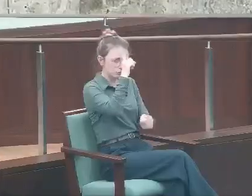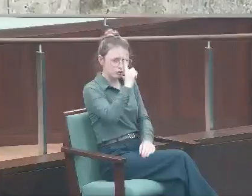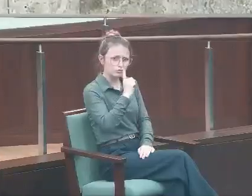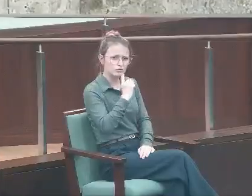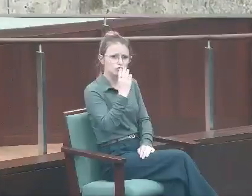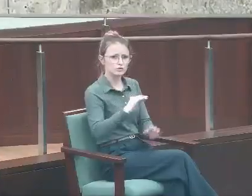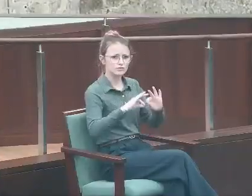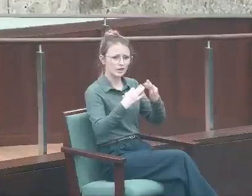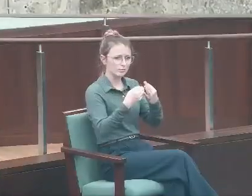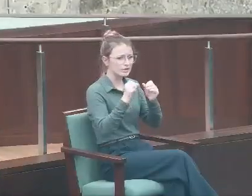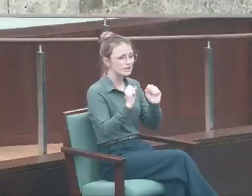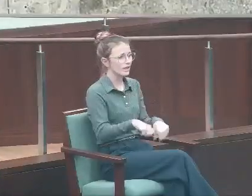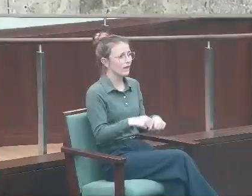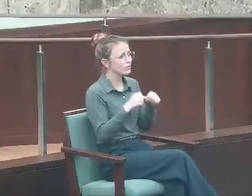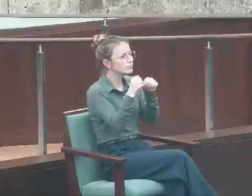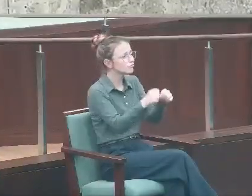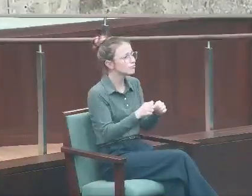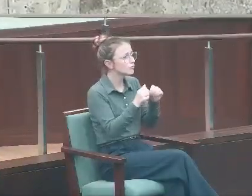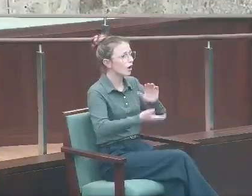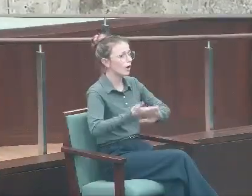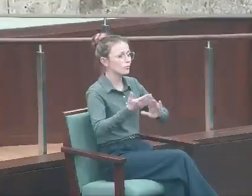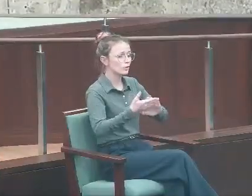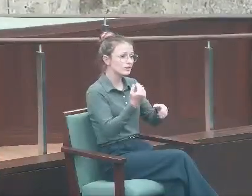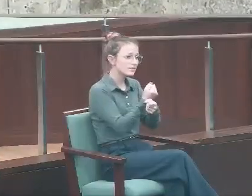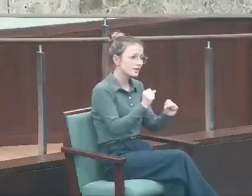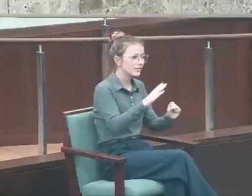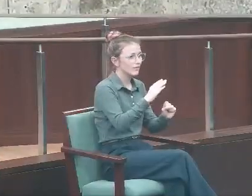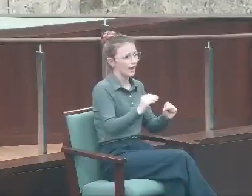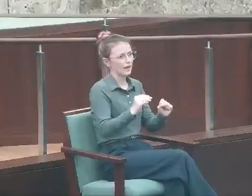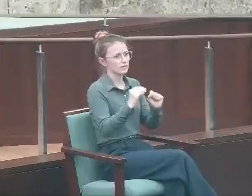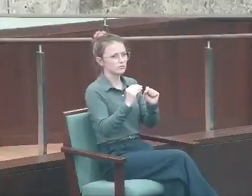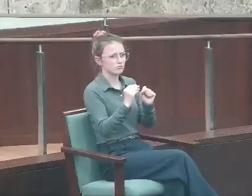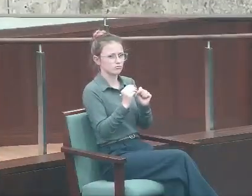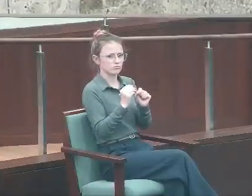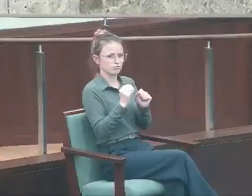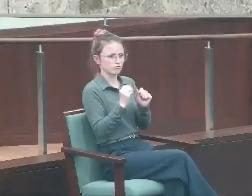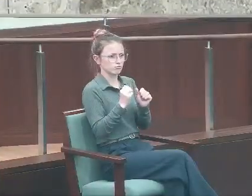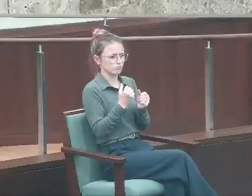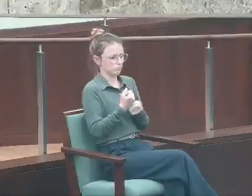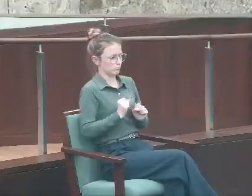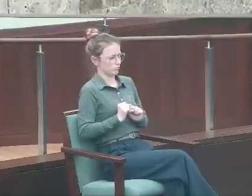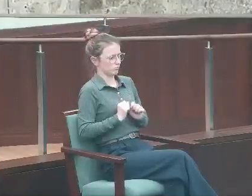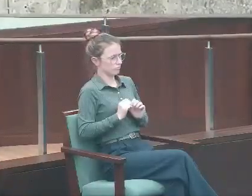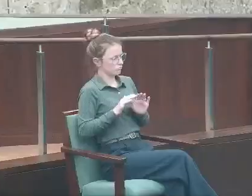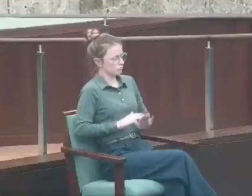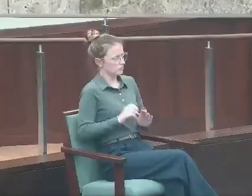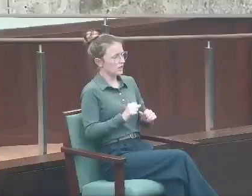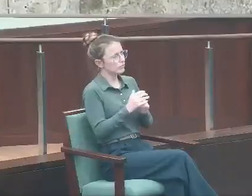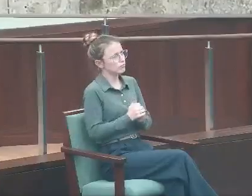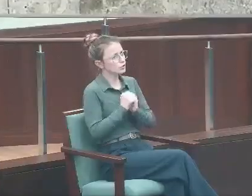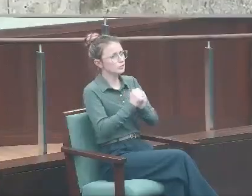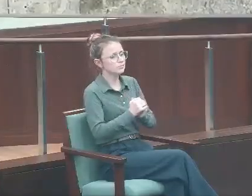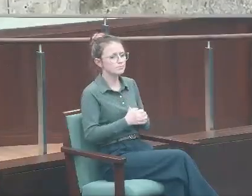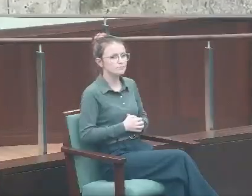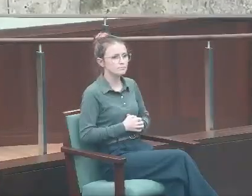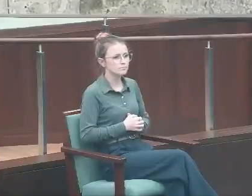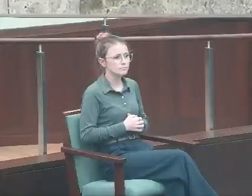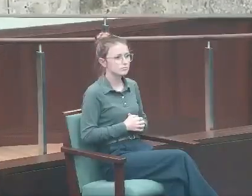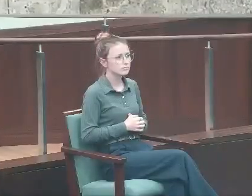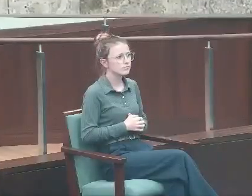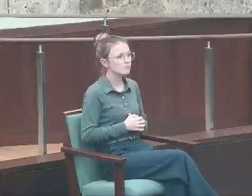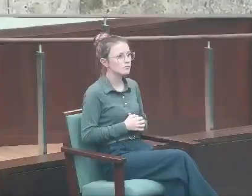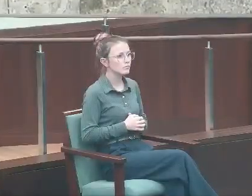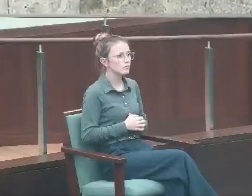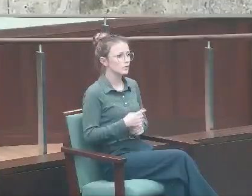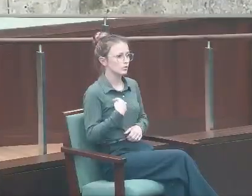gather safely and securely. We successfully advocated the passage of legislation combating anti-Semitism